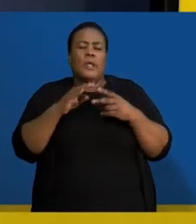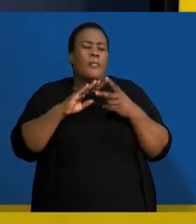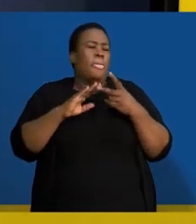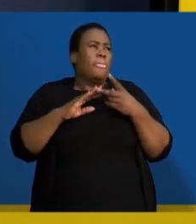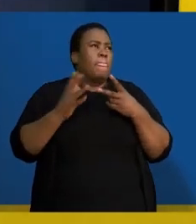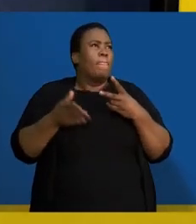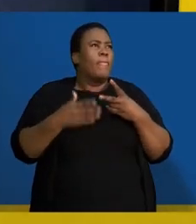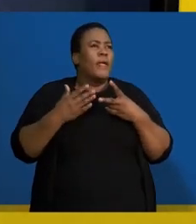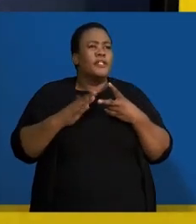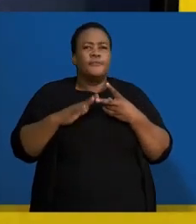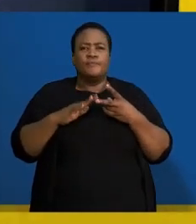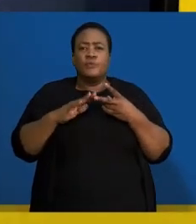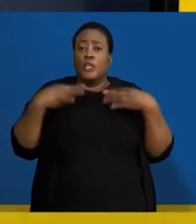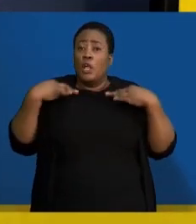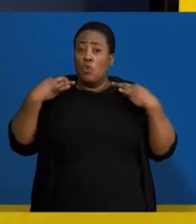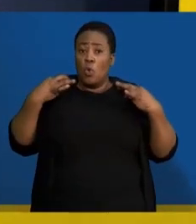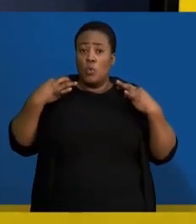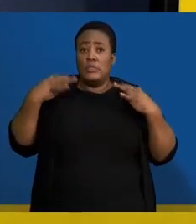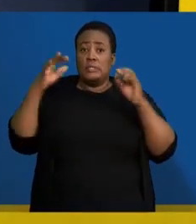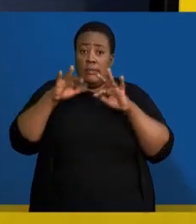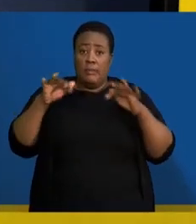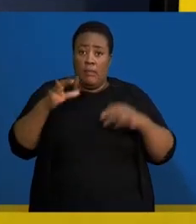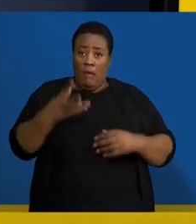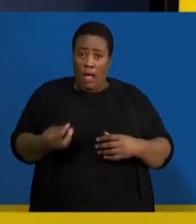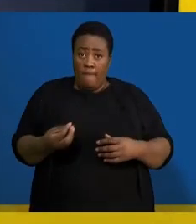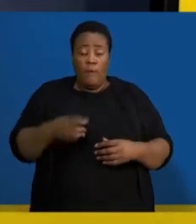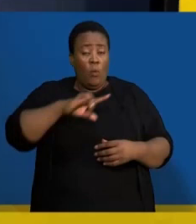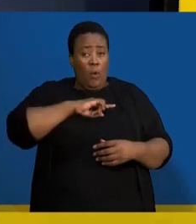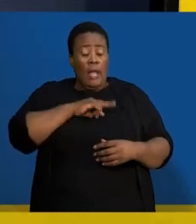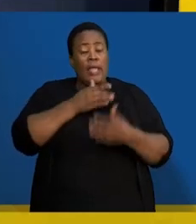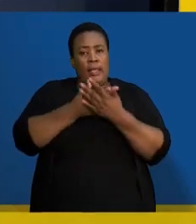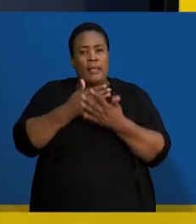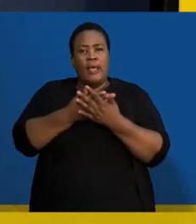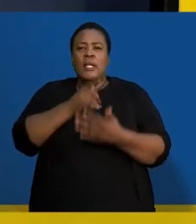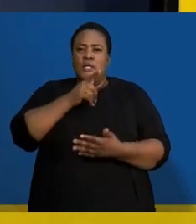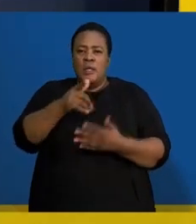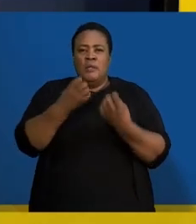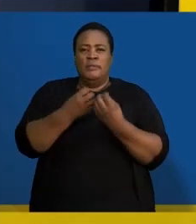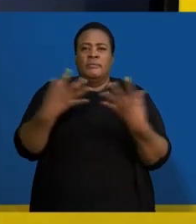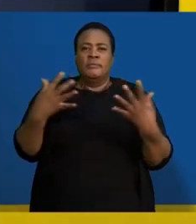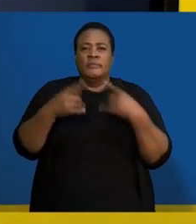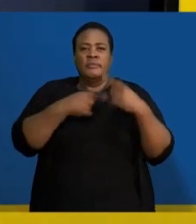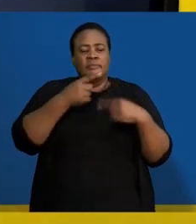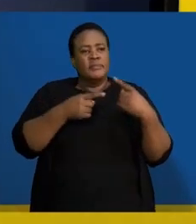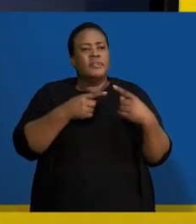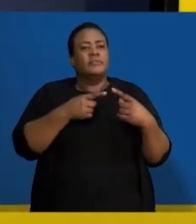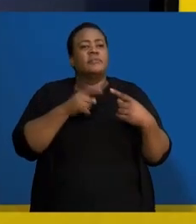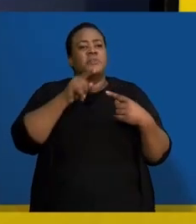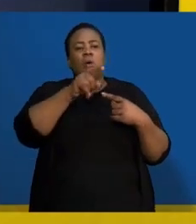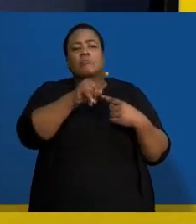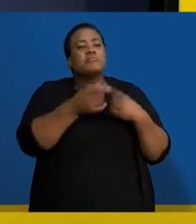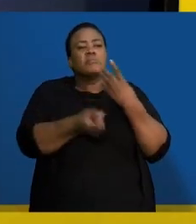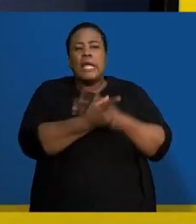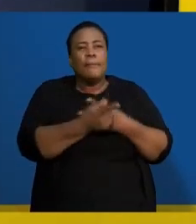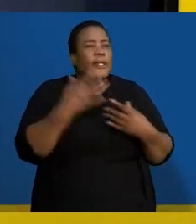look at the clothes that people are wearing, because those things can tell you a lot about the context, where this